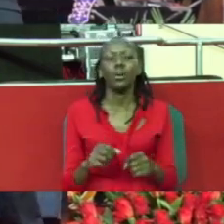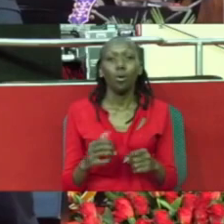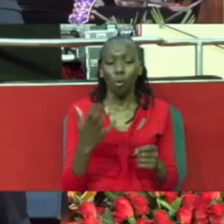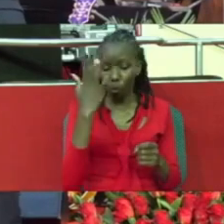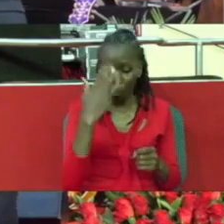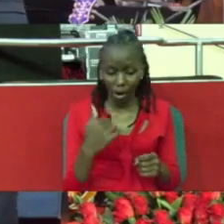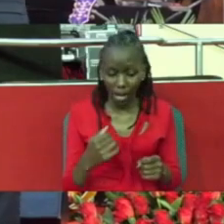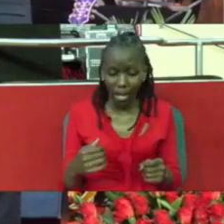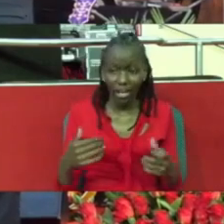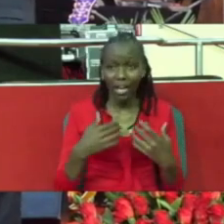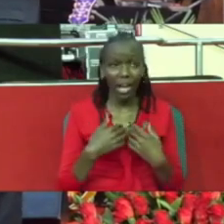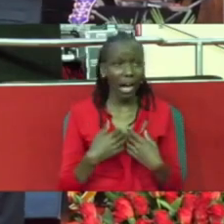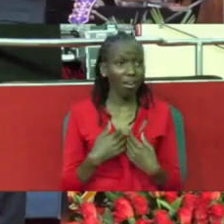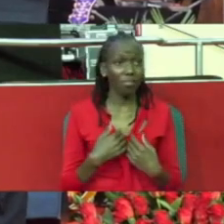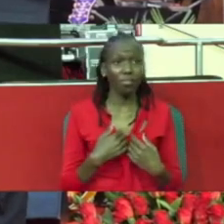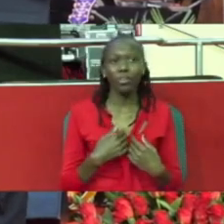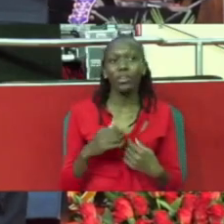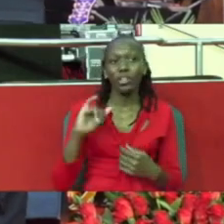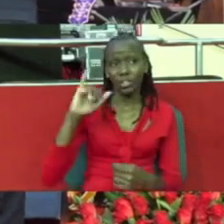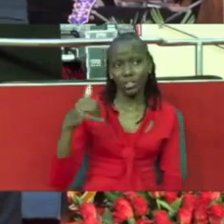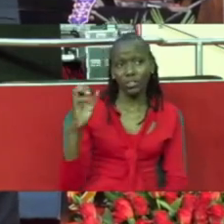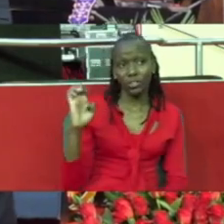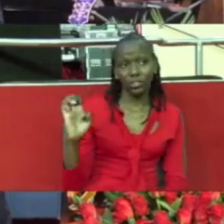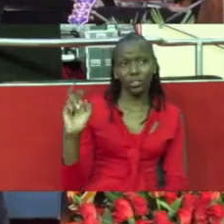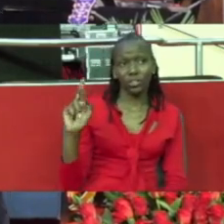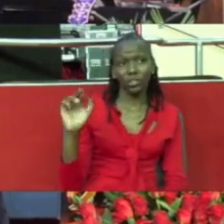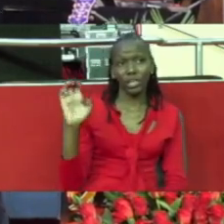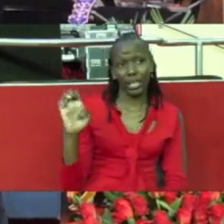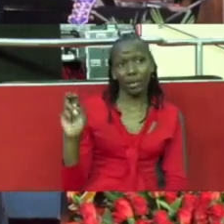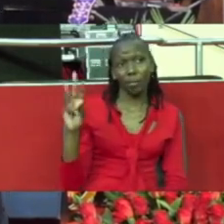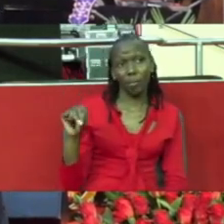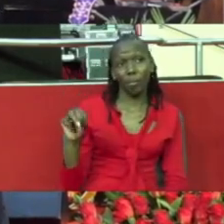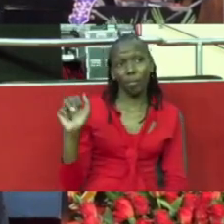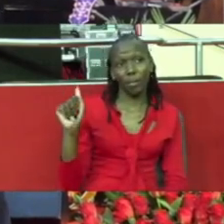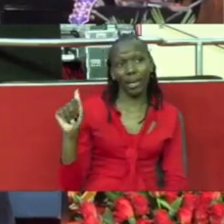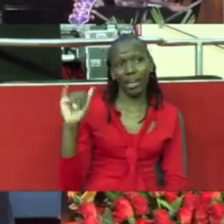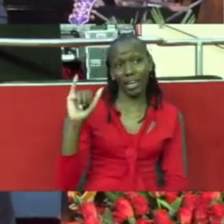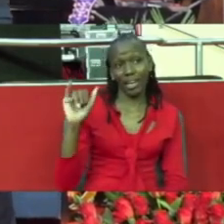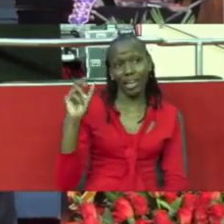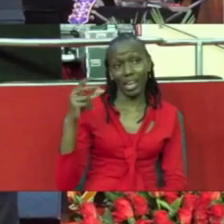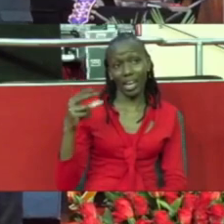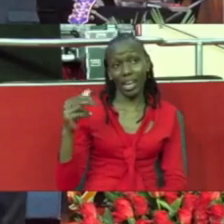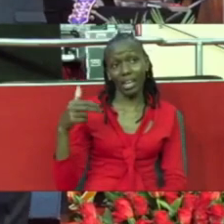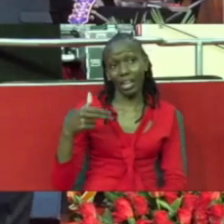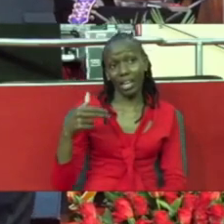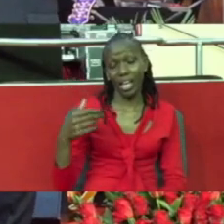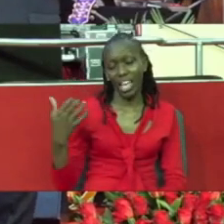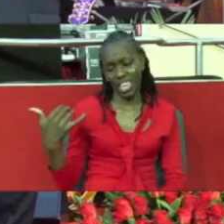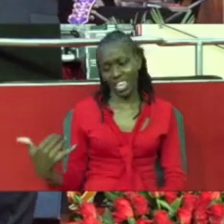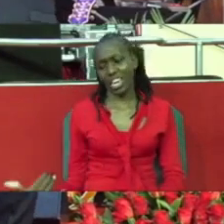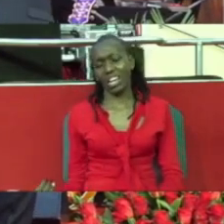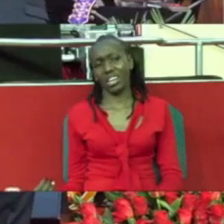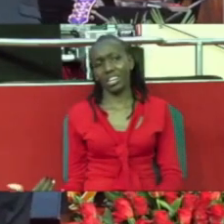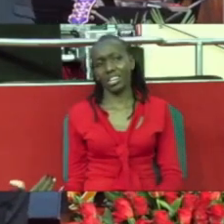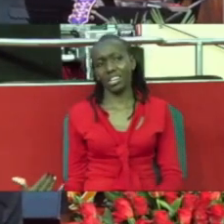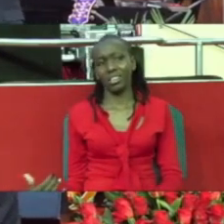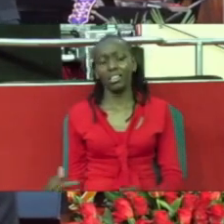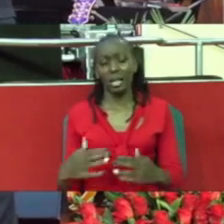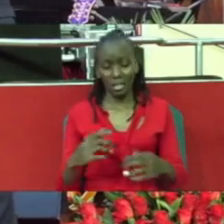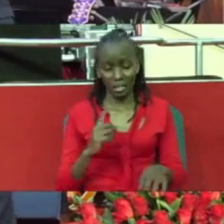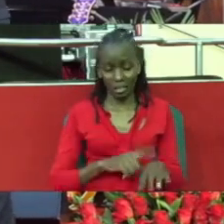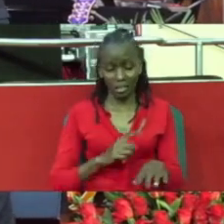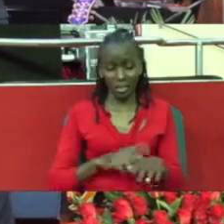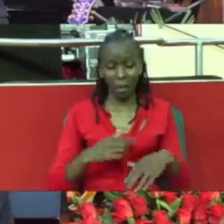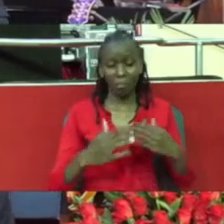nini tuna watu kama Yeremia? As young as he was. Hata akiwa mchanga. Upon releasing the oil. Baada ya kuachilia